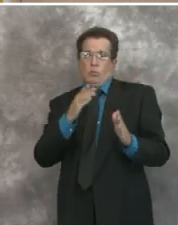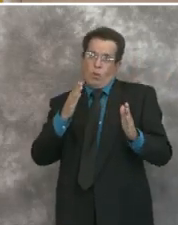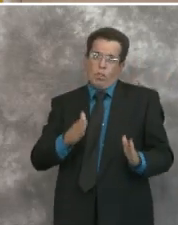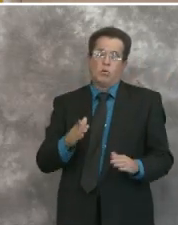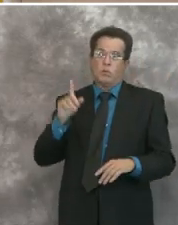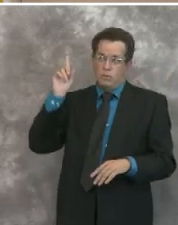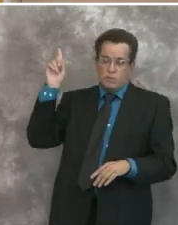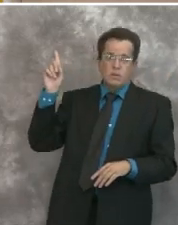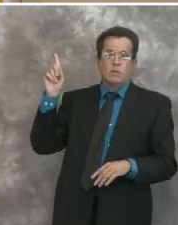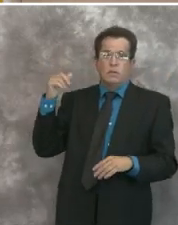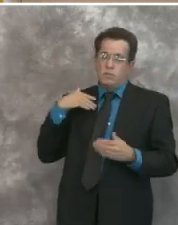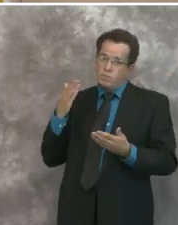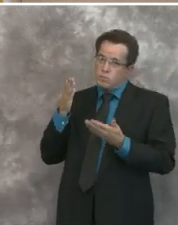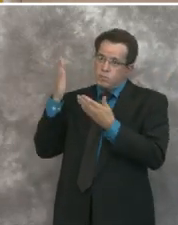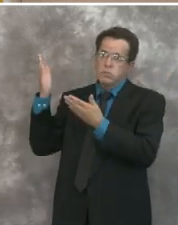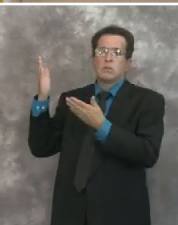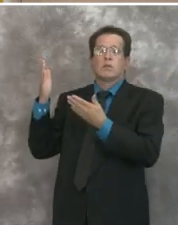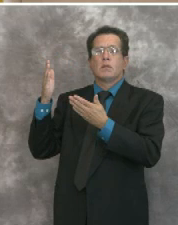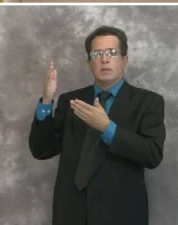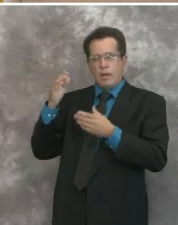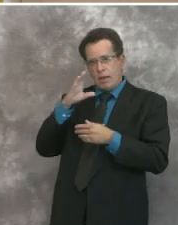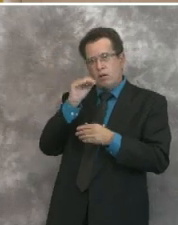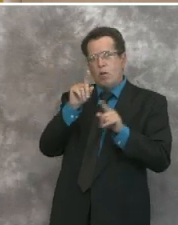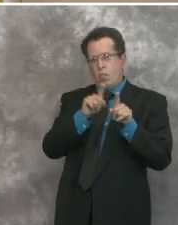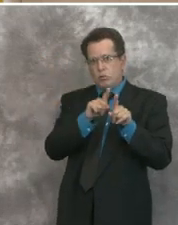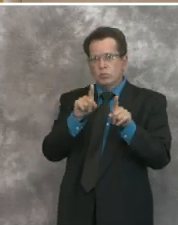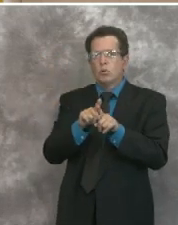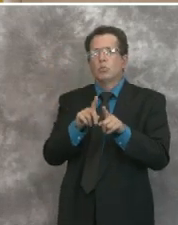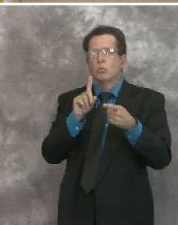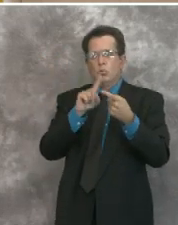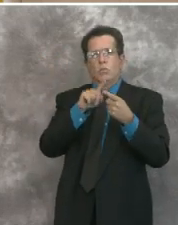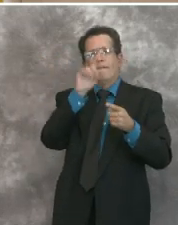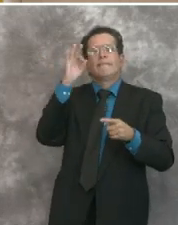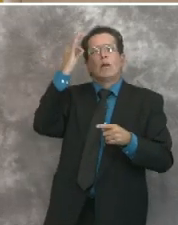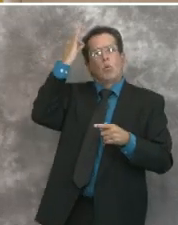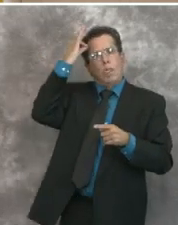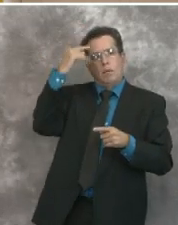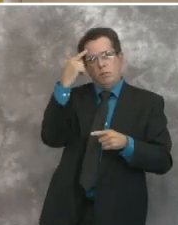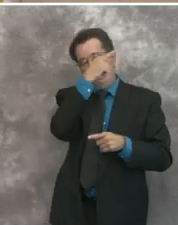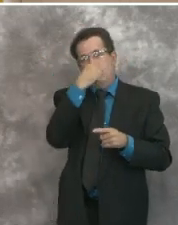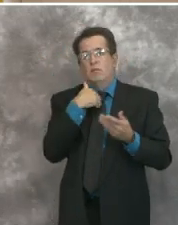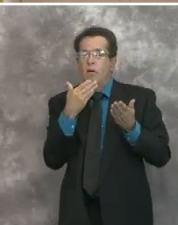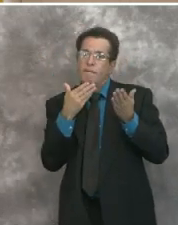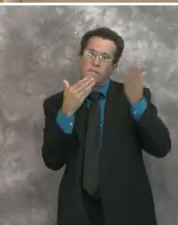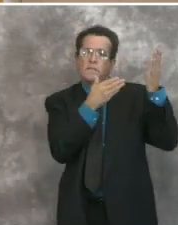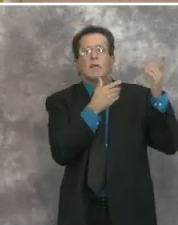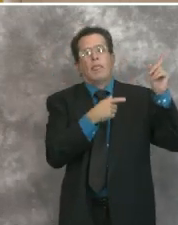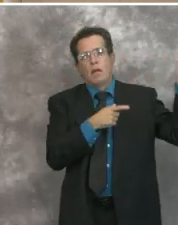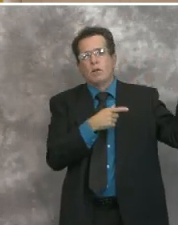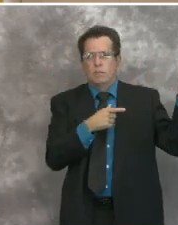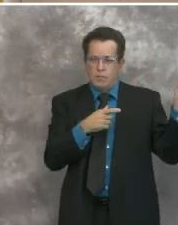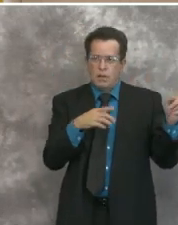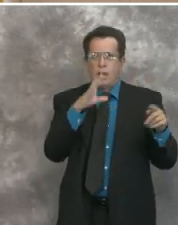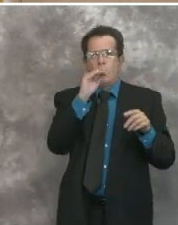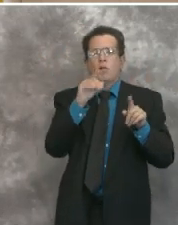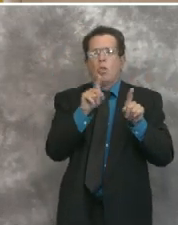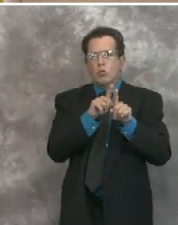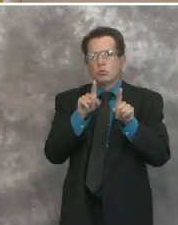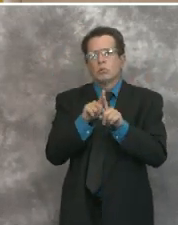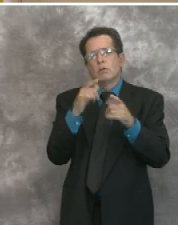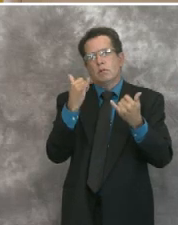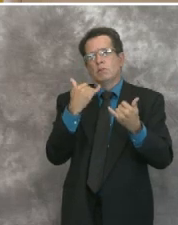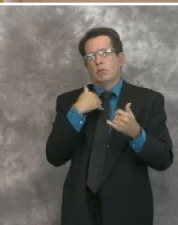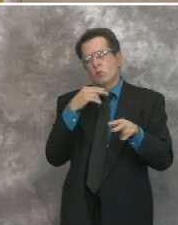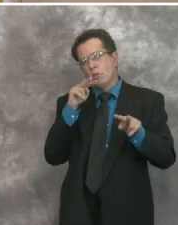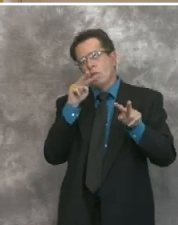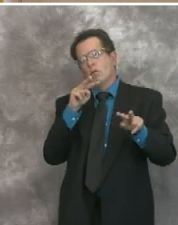or legislative electeds, as well as at the federal level. And then we are also